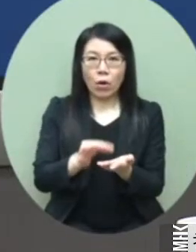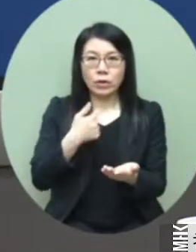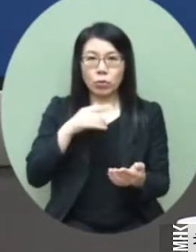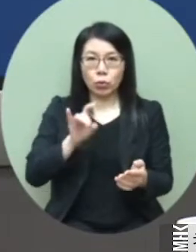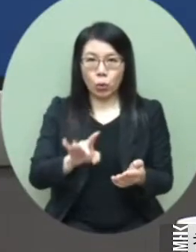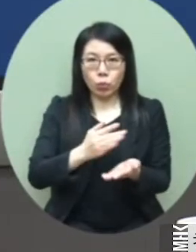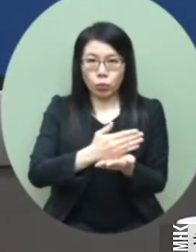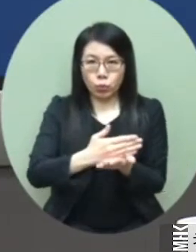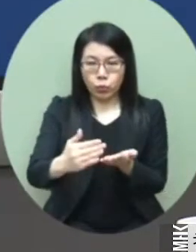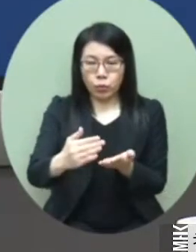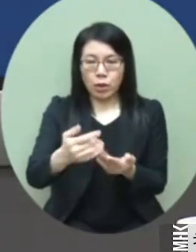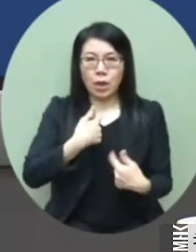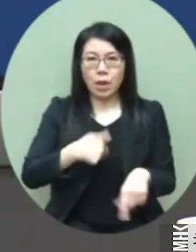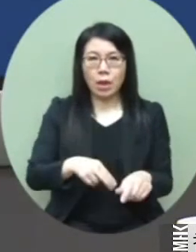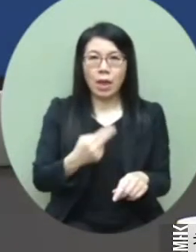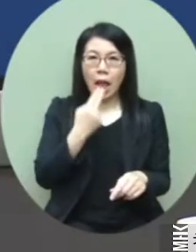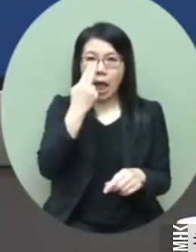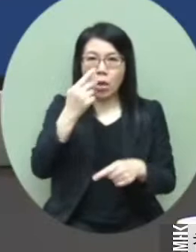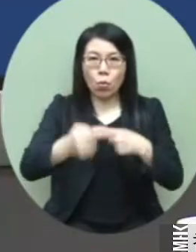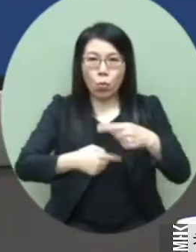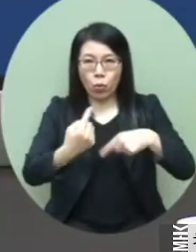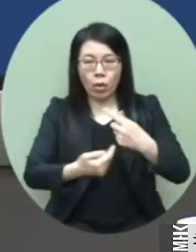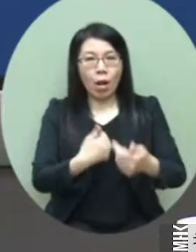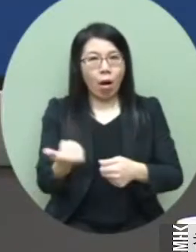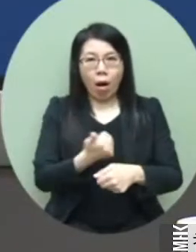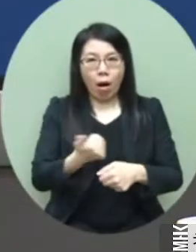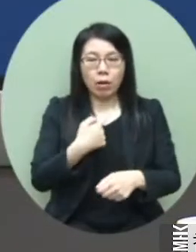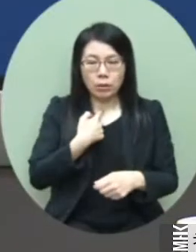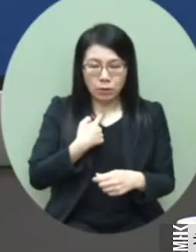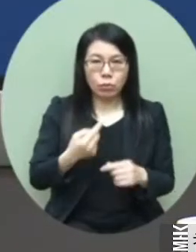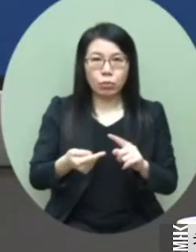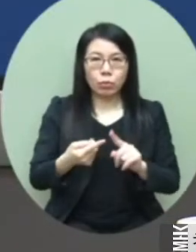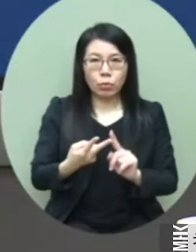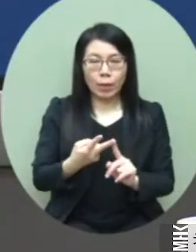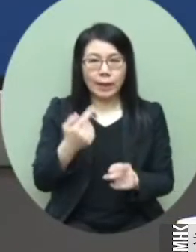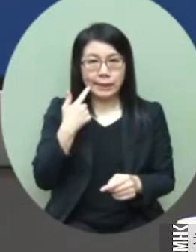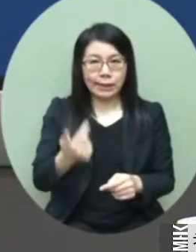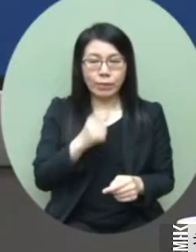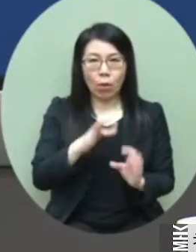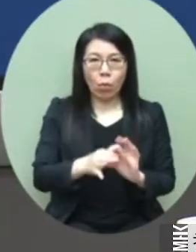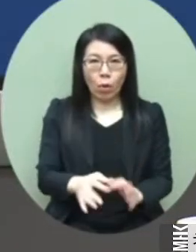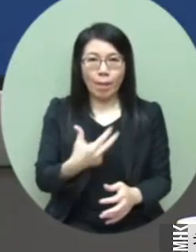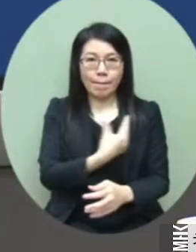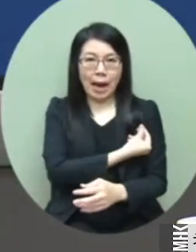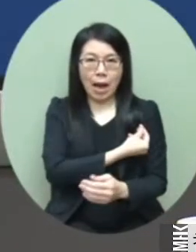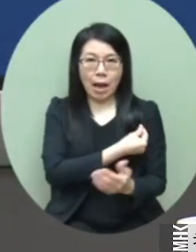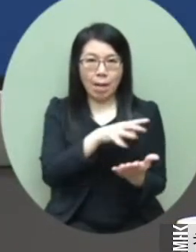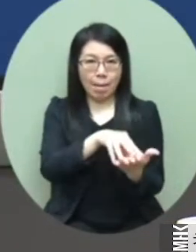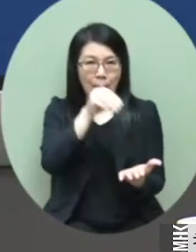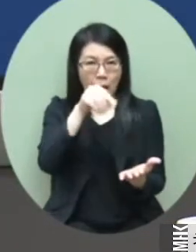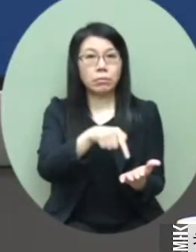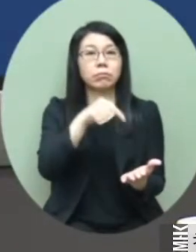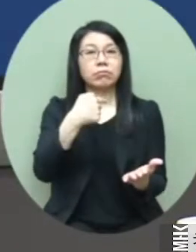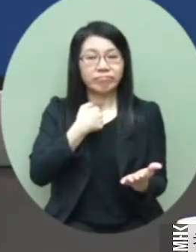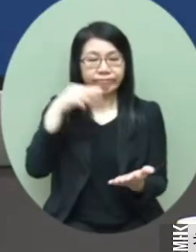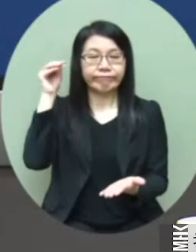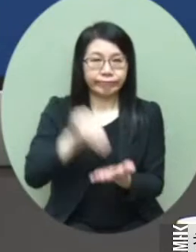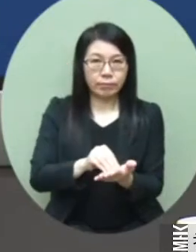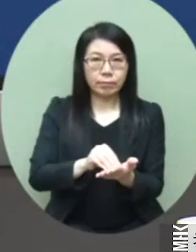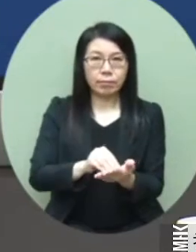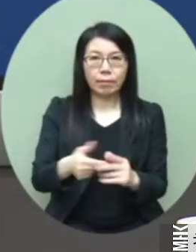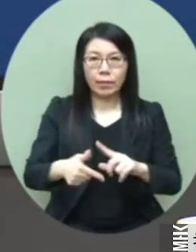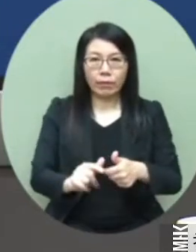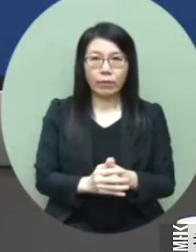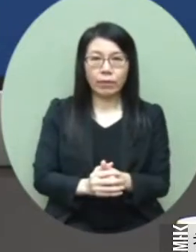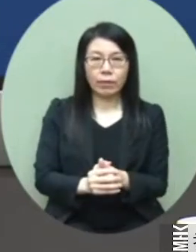and disinfection of premises to increase the ventilation rate of premises and